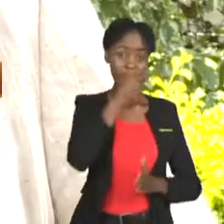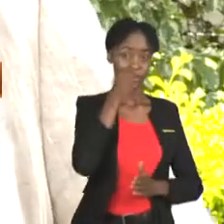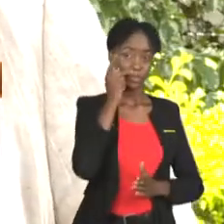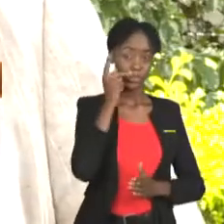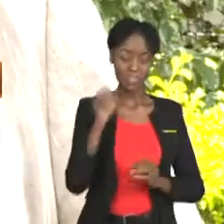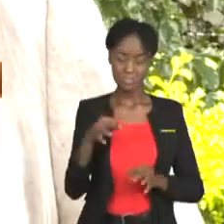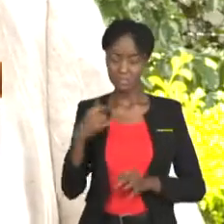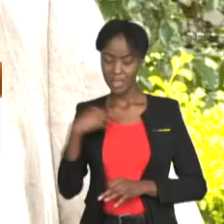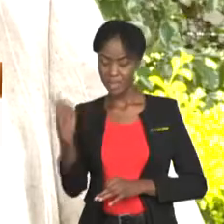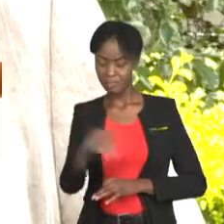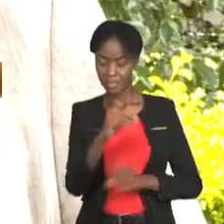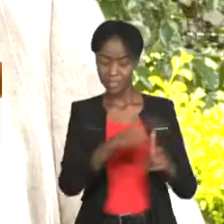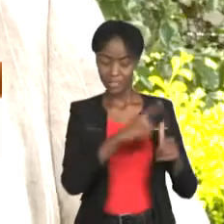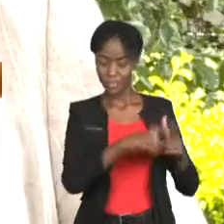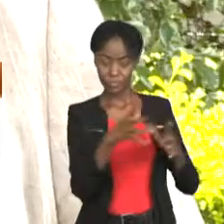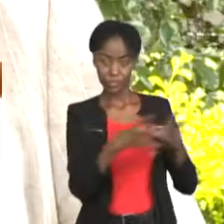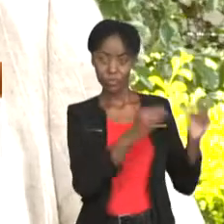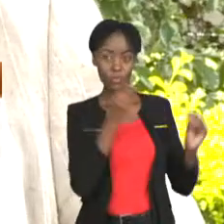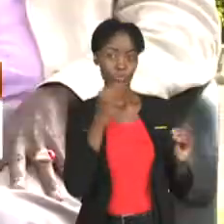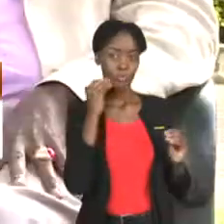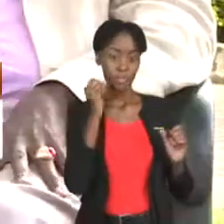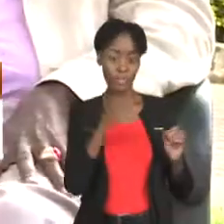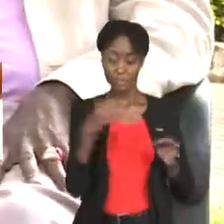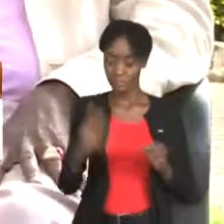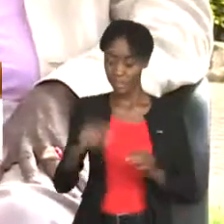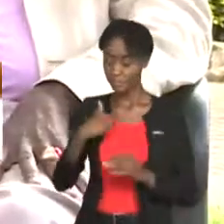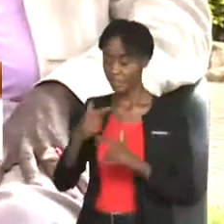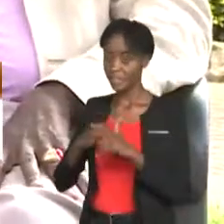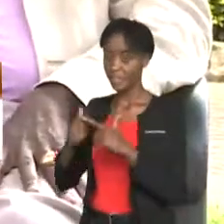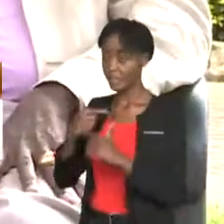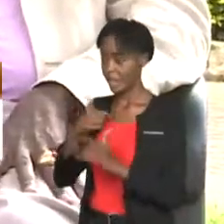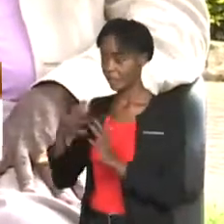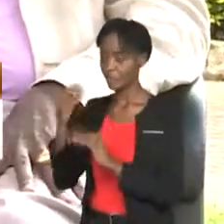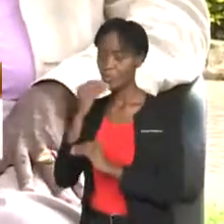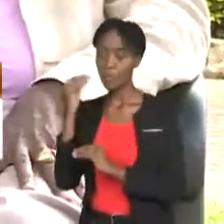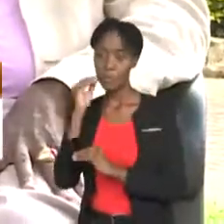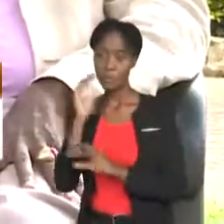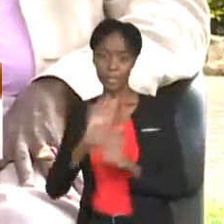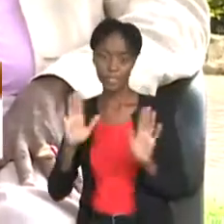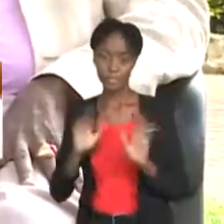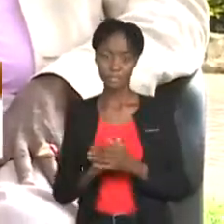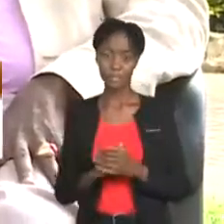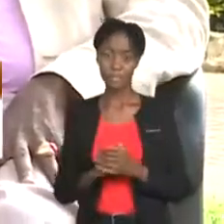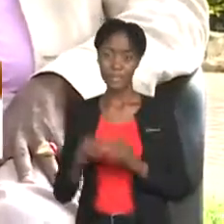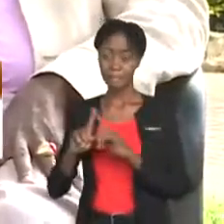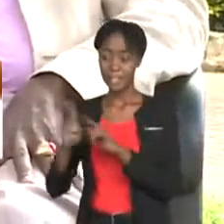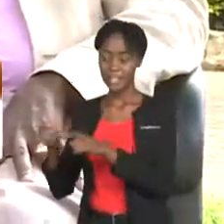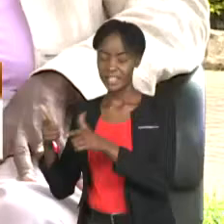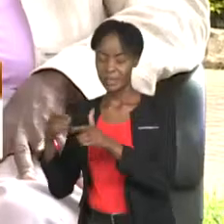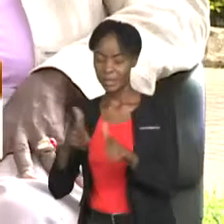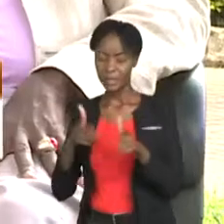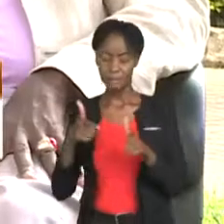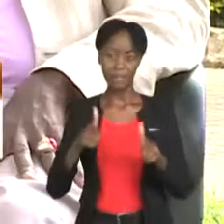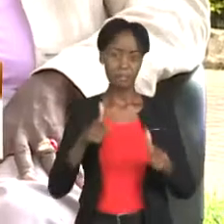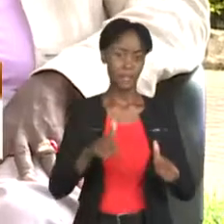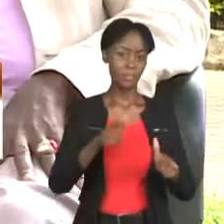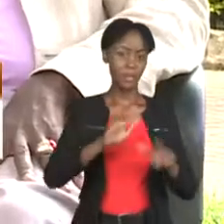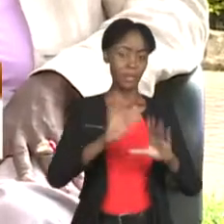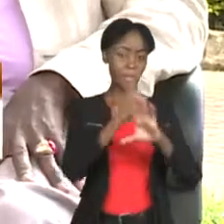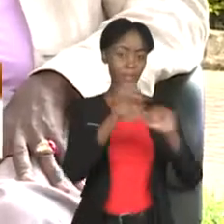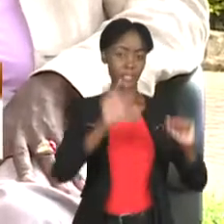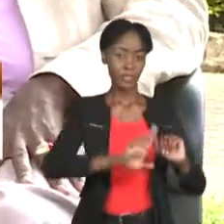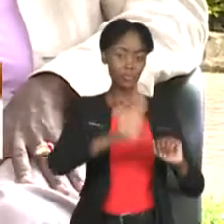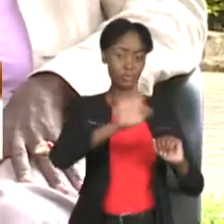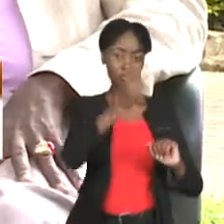nyumbani, akinishinda niende nyumbani. Aidha, Muthama amemkashifu Rais Uhuru Kenyatta kwa